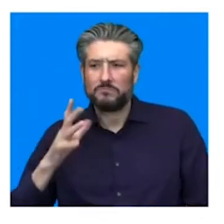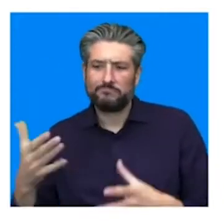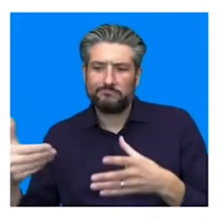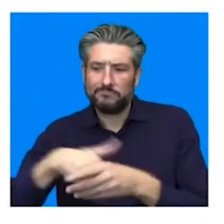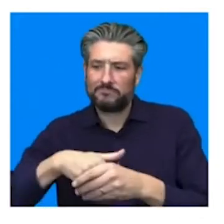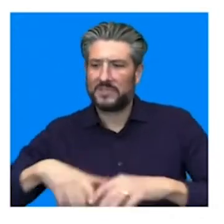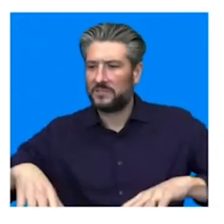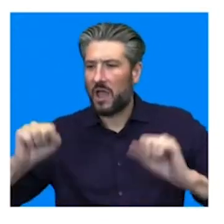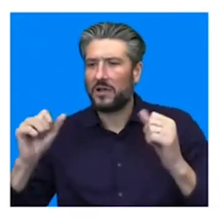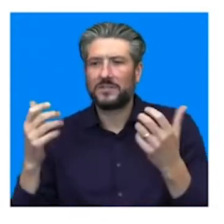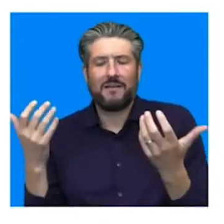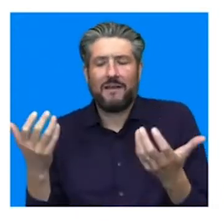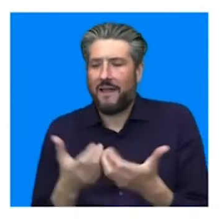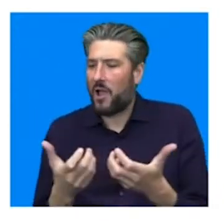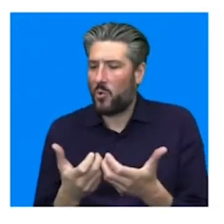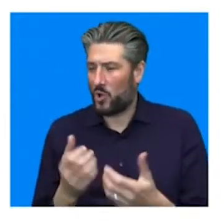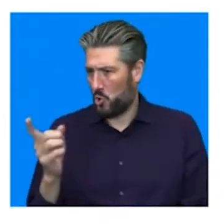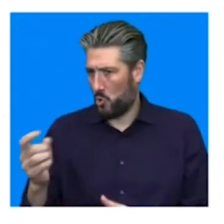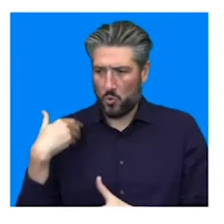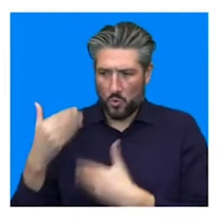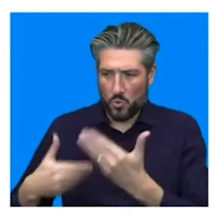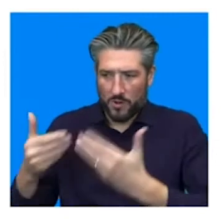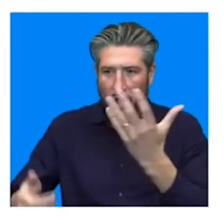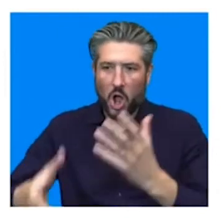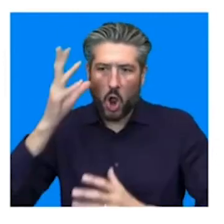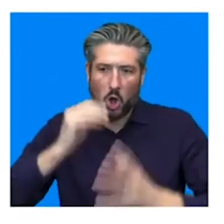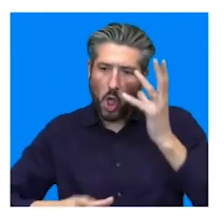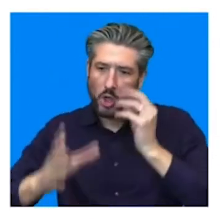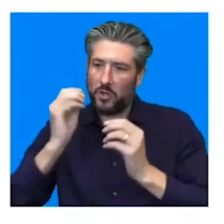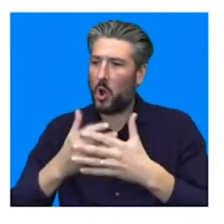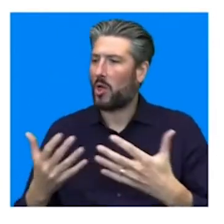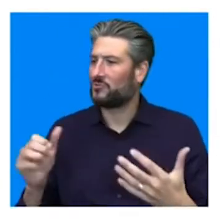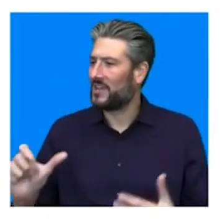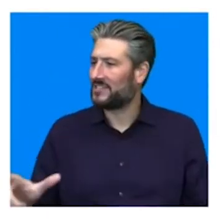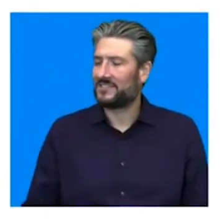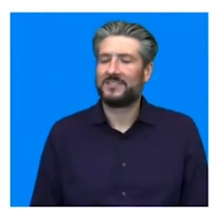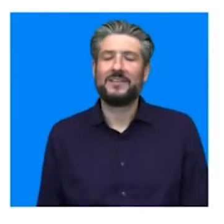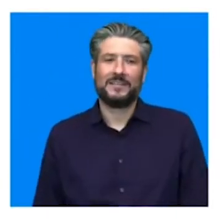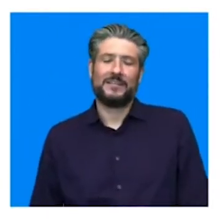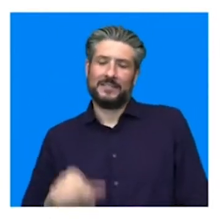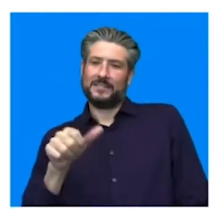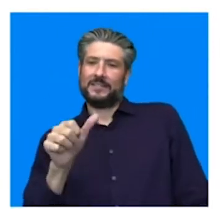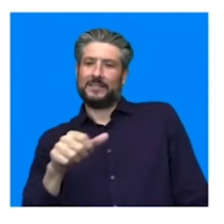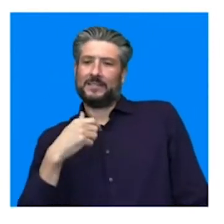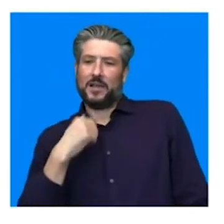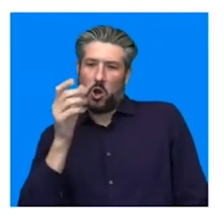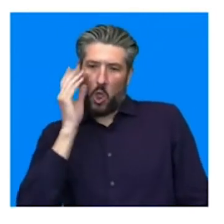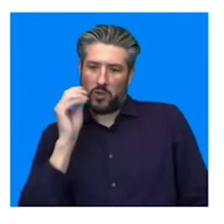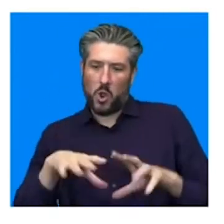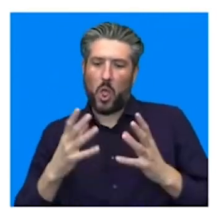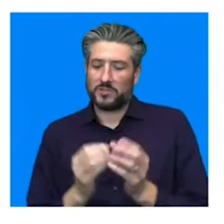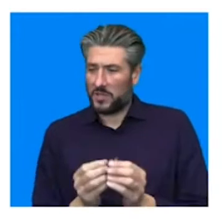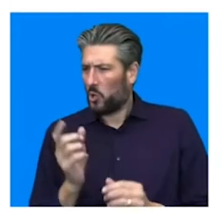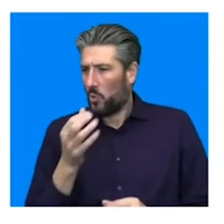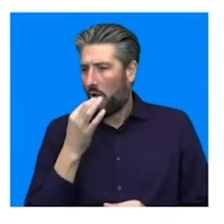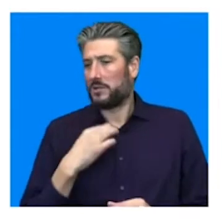mean, you must have learned so much over that period of time. Oh, absolutely. If I may tie to your previous question, like, I just